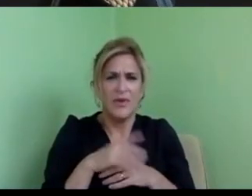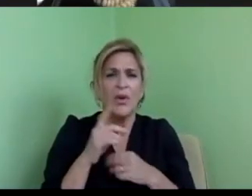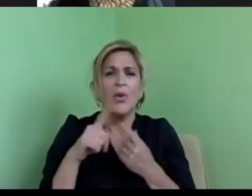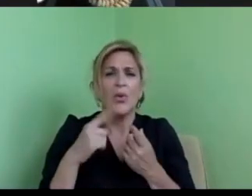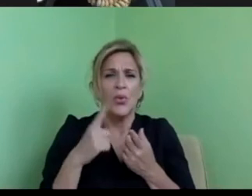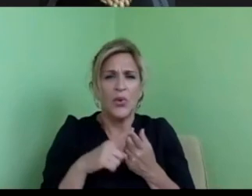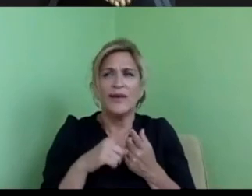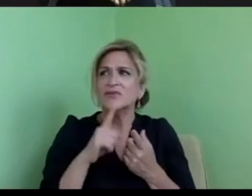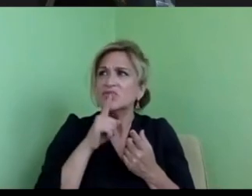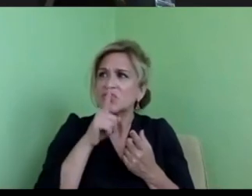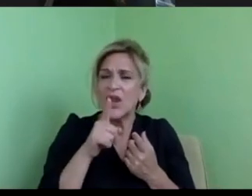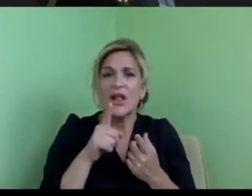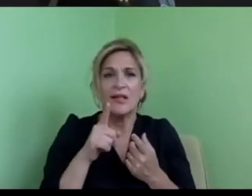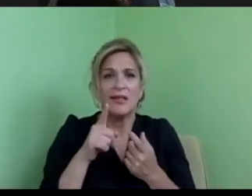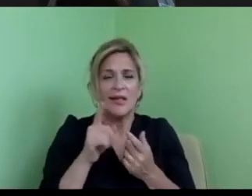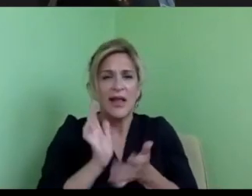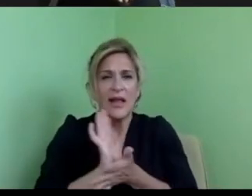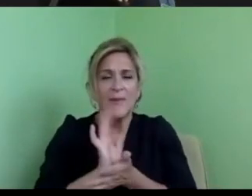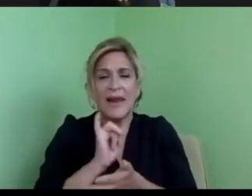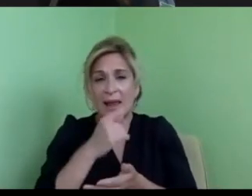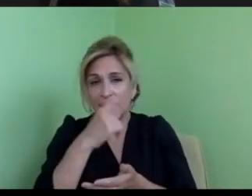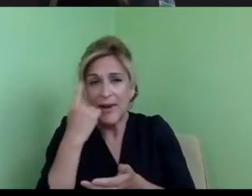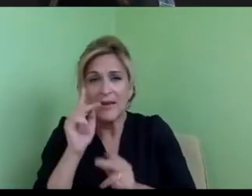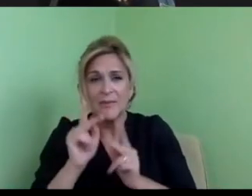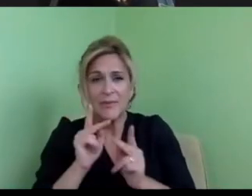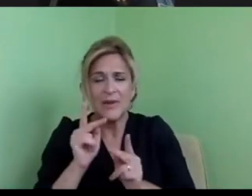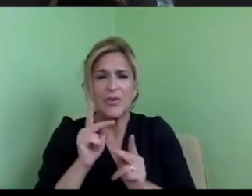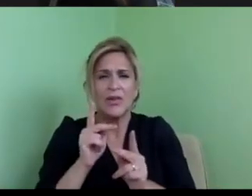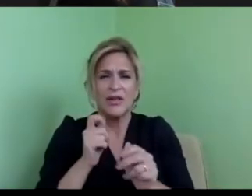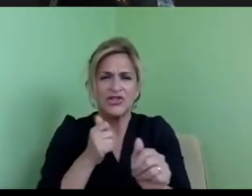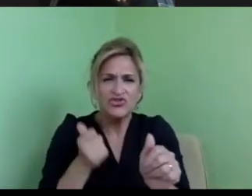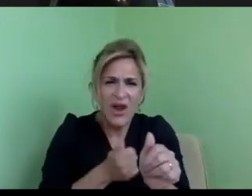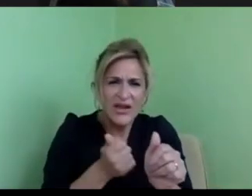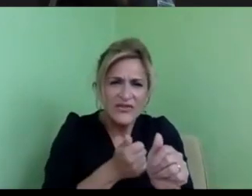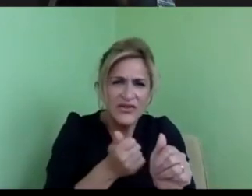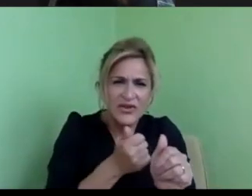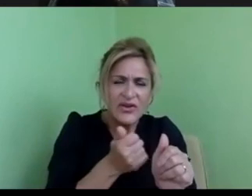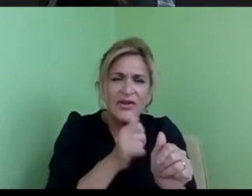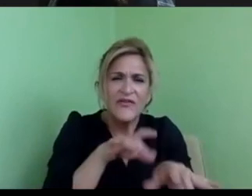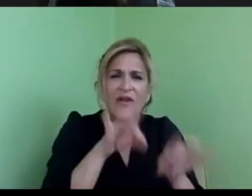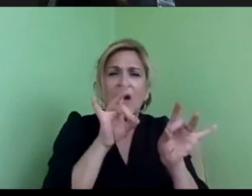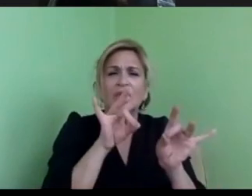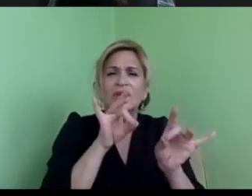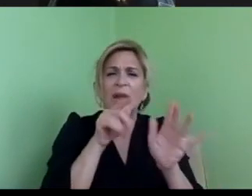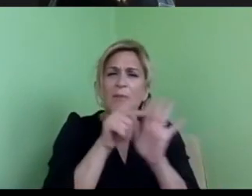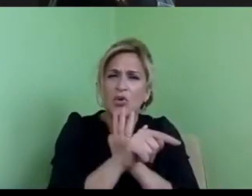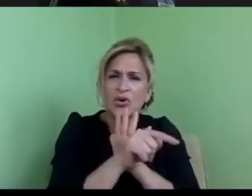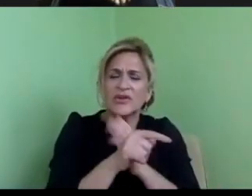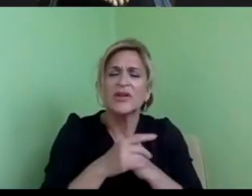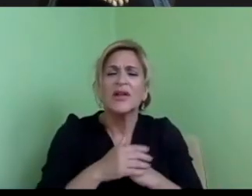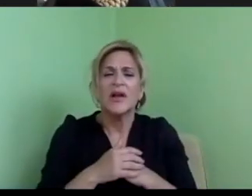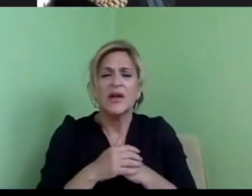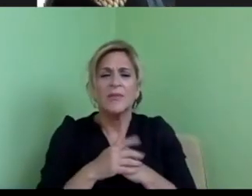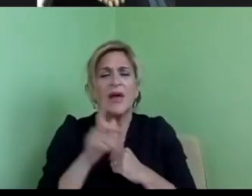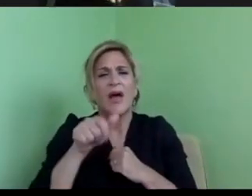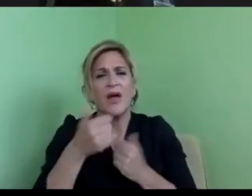clips right of like black people being surveilled and tracked and murdered um the other thing that